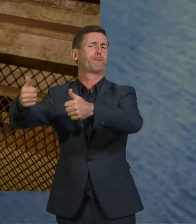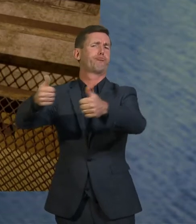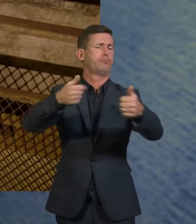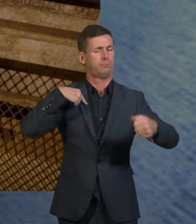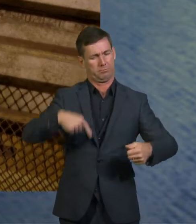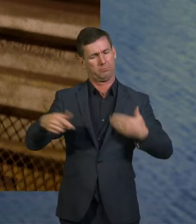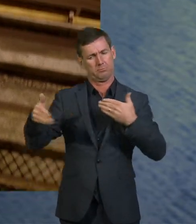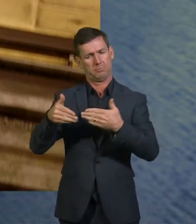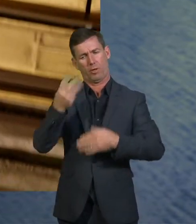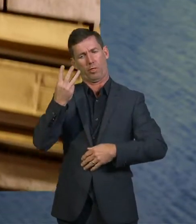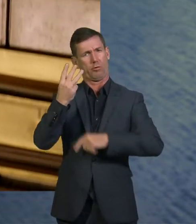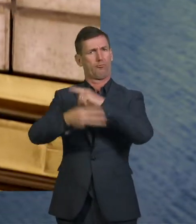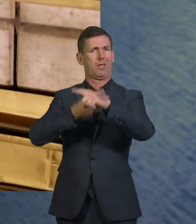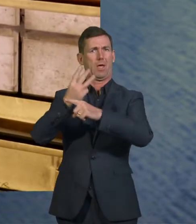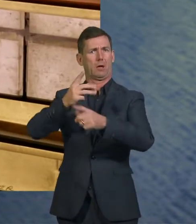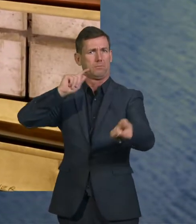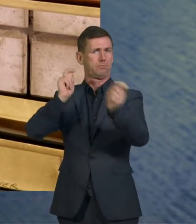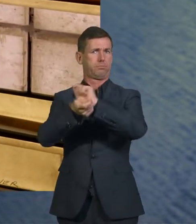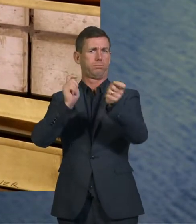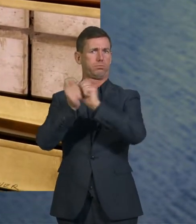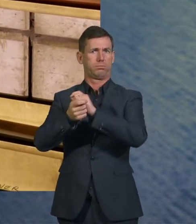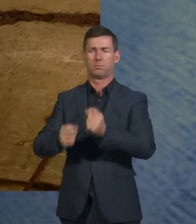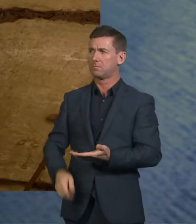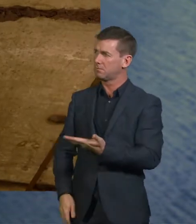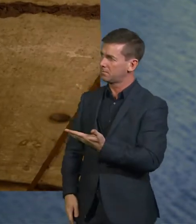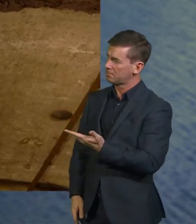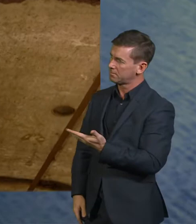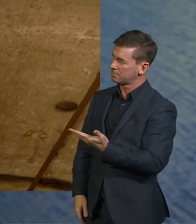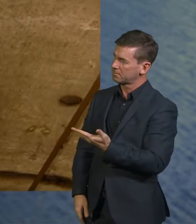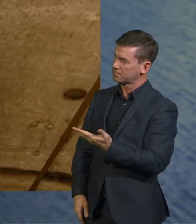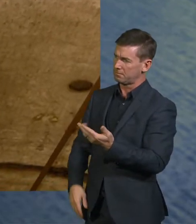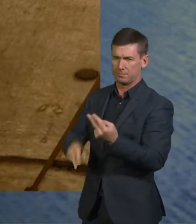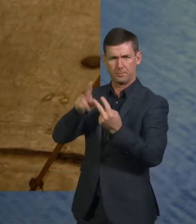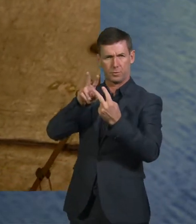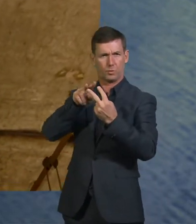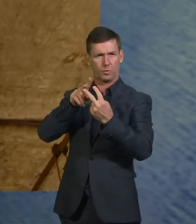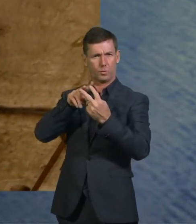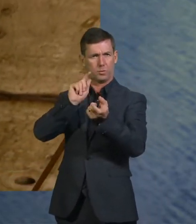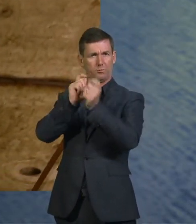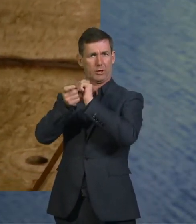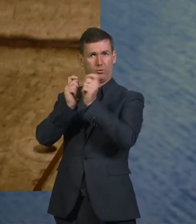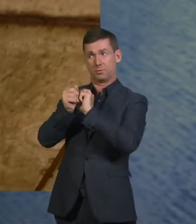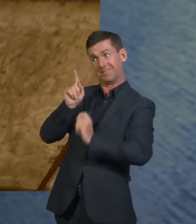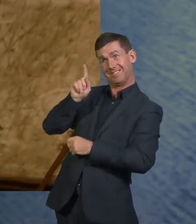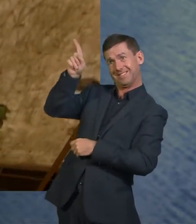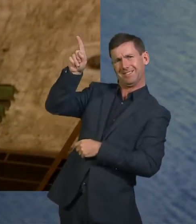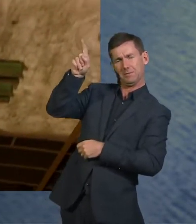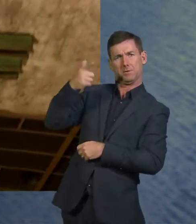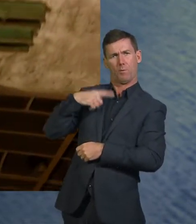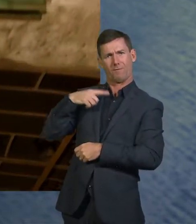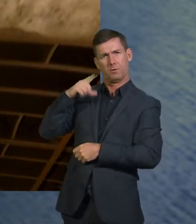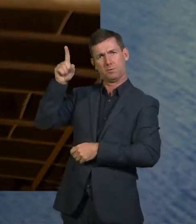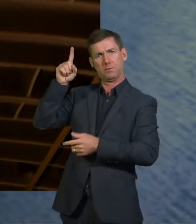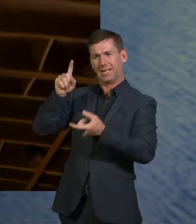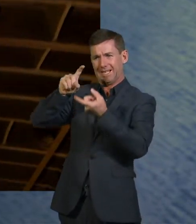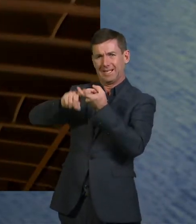Tonight, Mark's team is replacing two wires, a balance weight wire and a flying tail wire. The flying tail holds the electrified